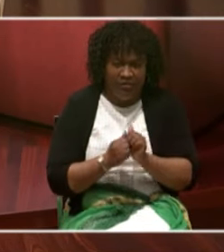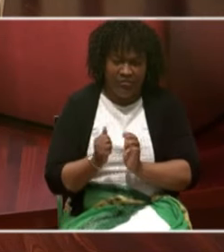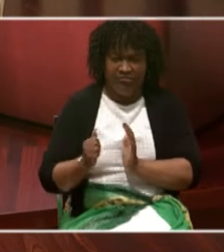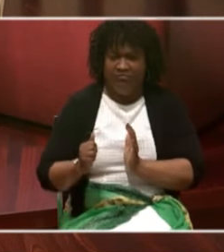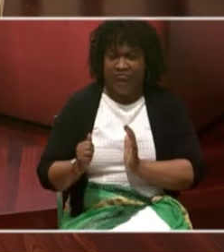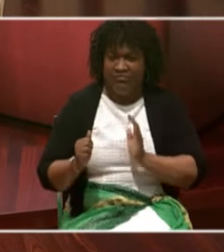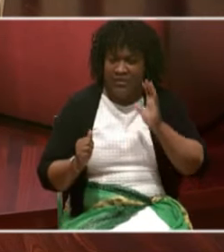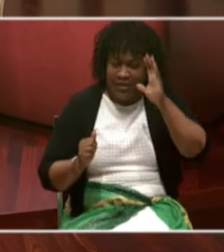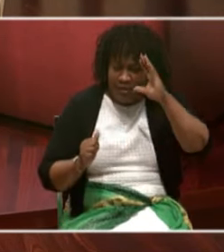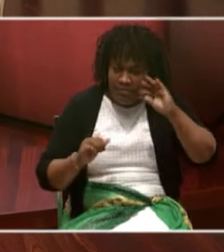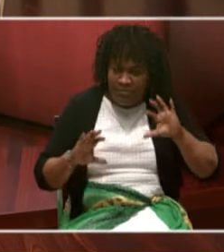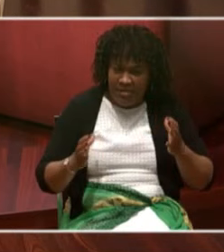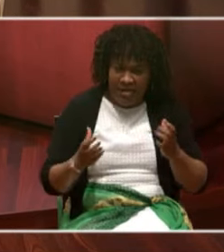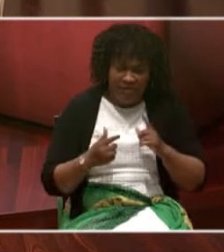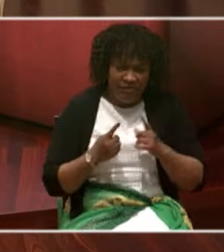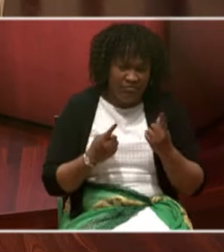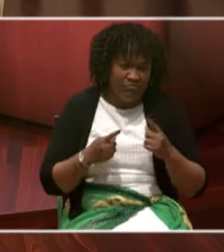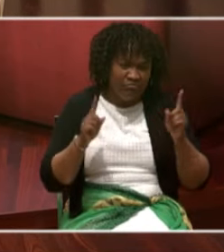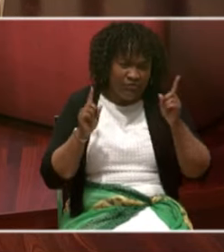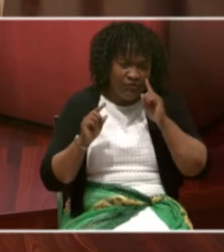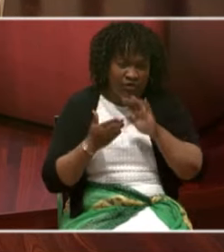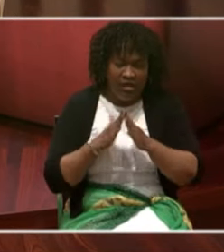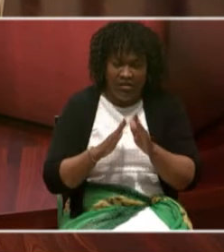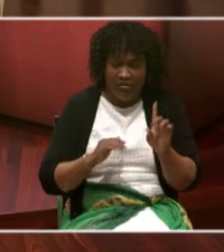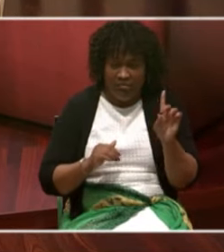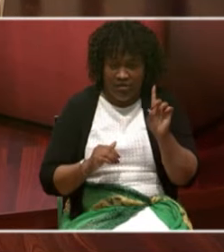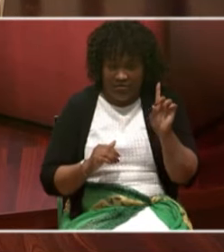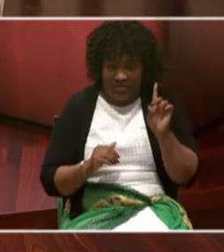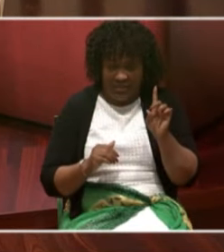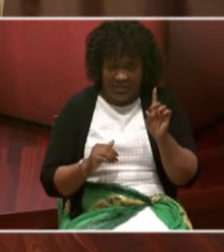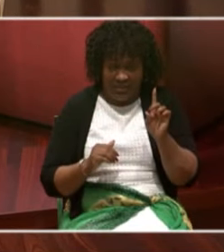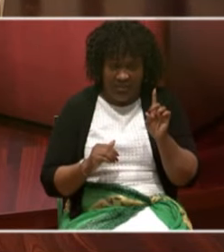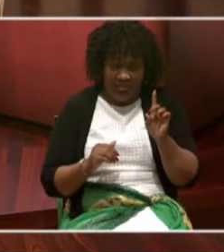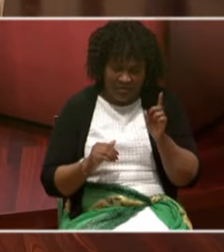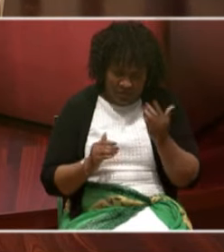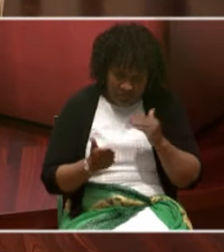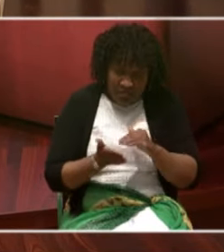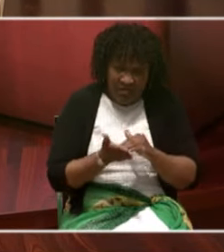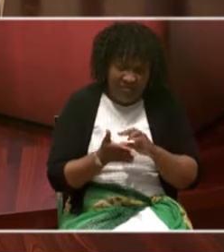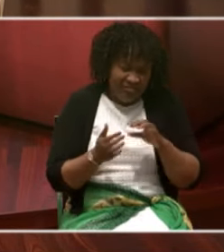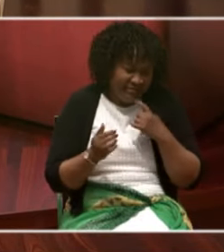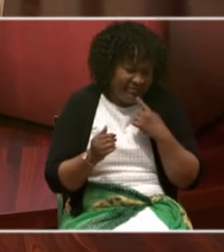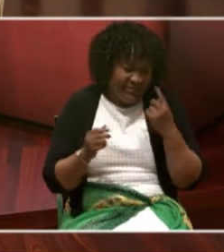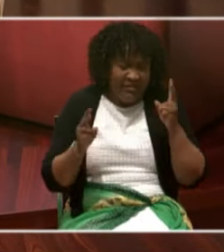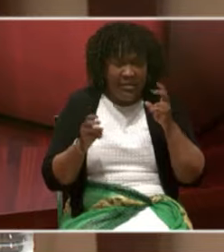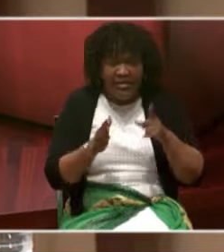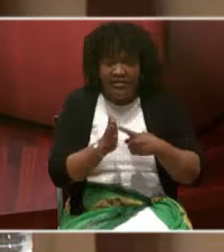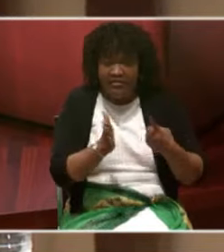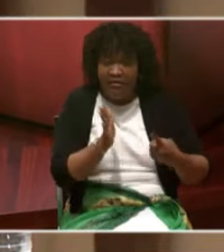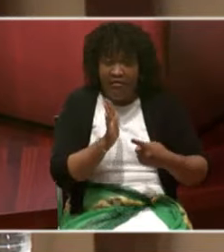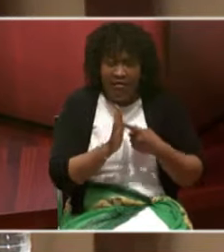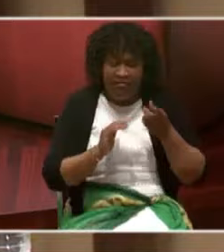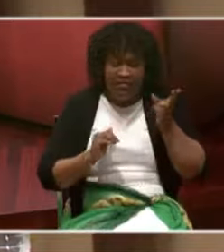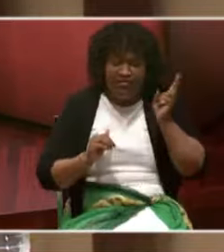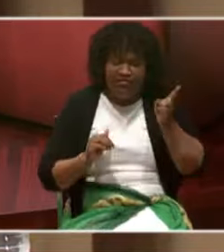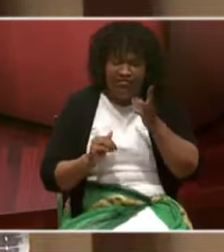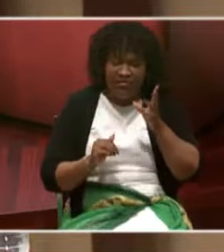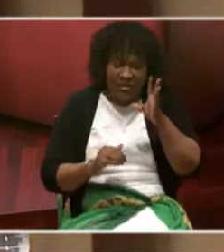1963, the March on Washington, this is one of the anniversaries that that we're observing. I have